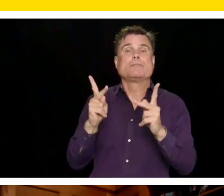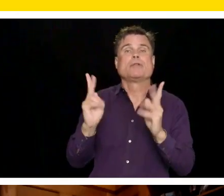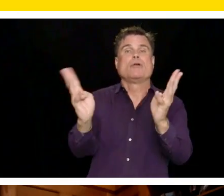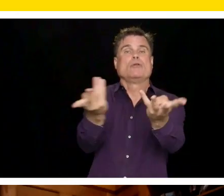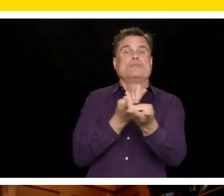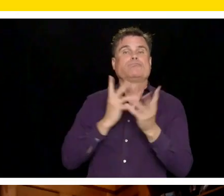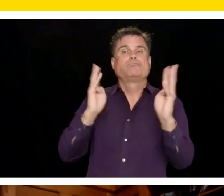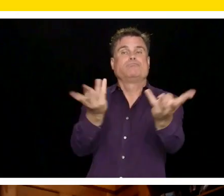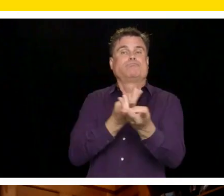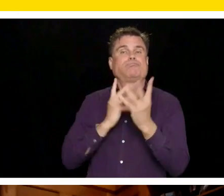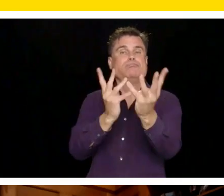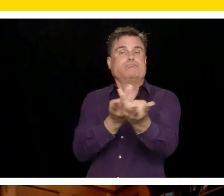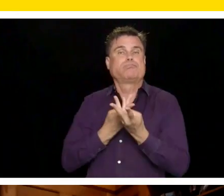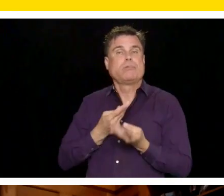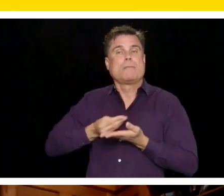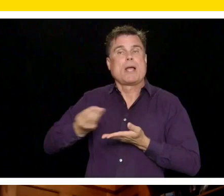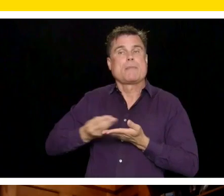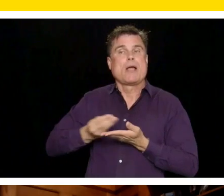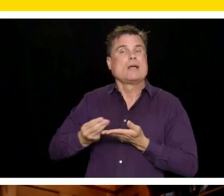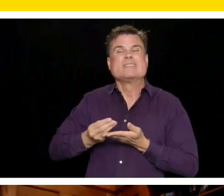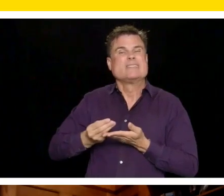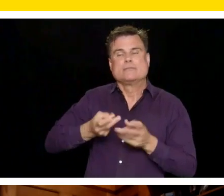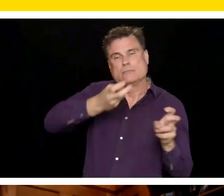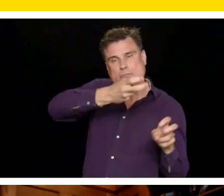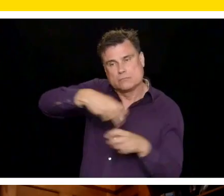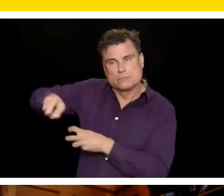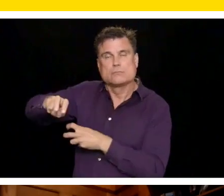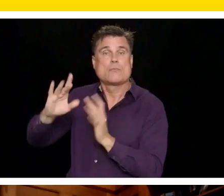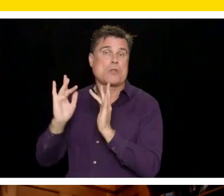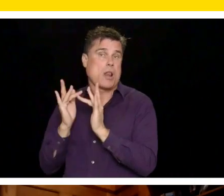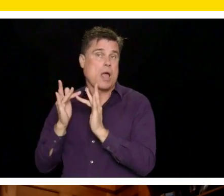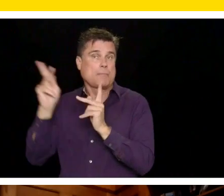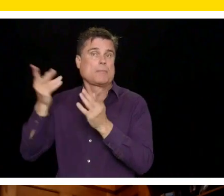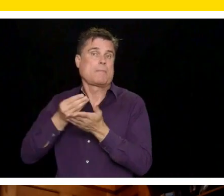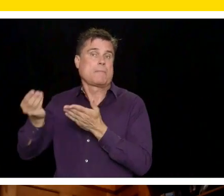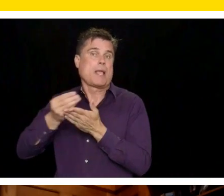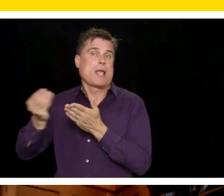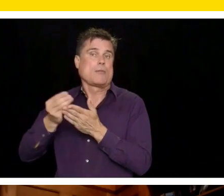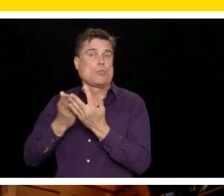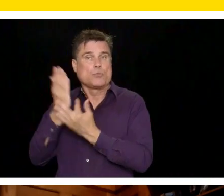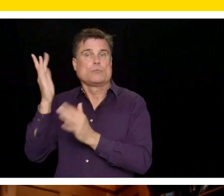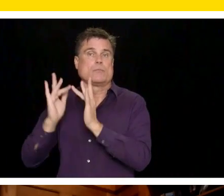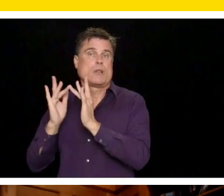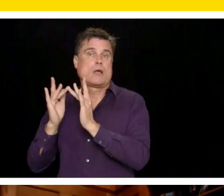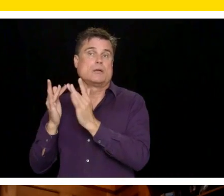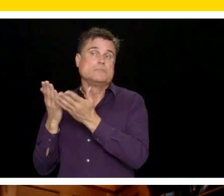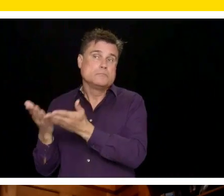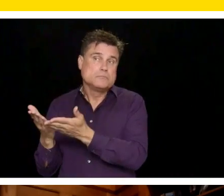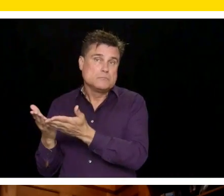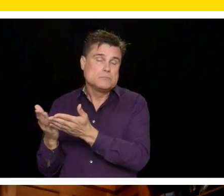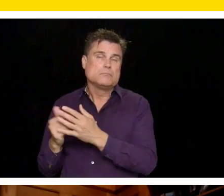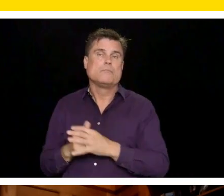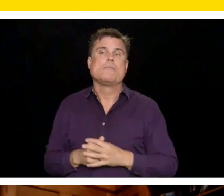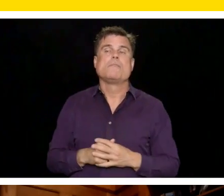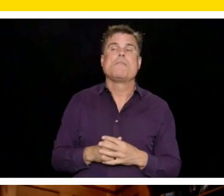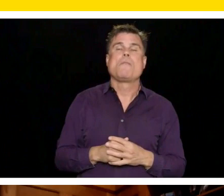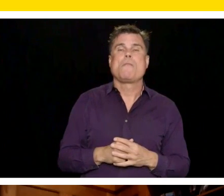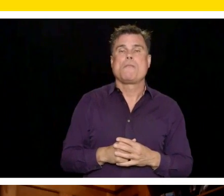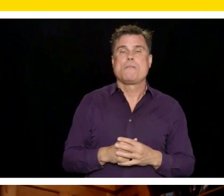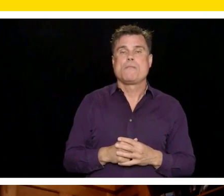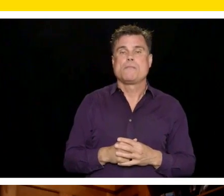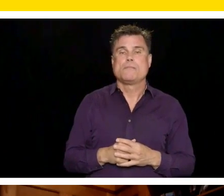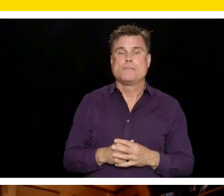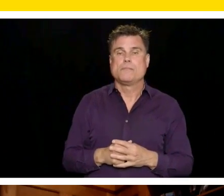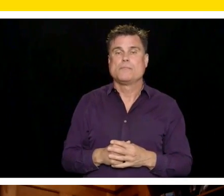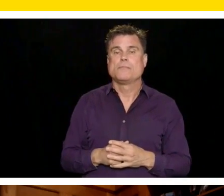all the programs and supports that have been offered by the provincial and the federal governments. And just to speak to what Minister Mangal just said,